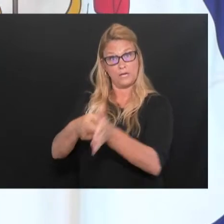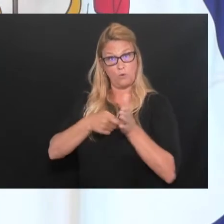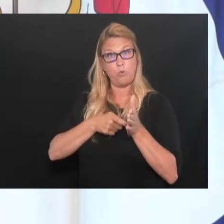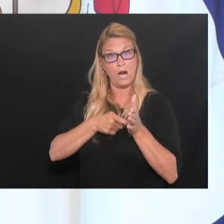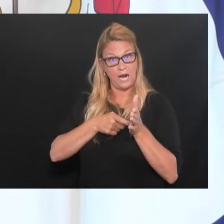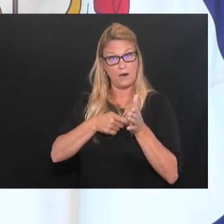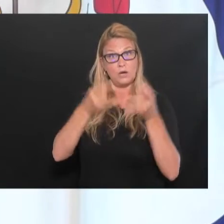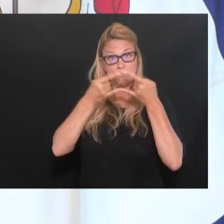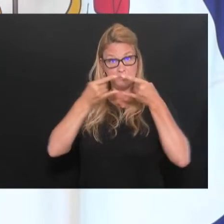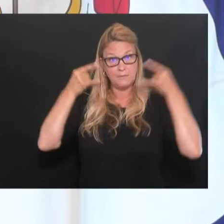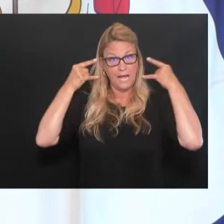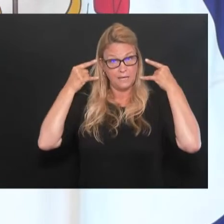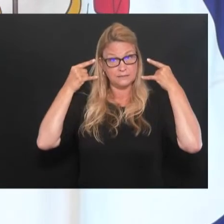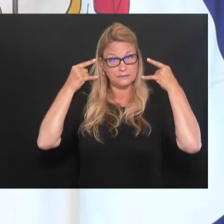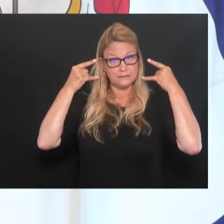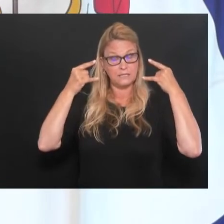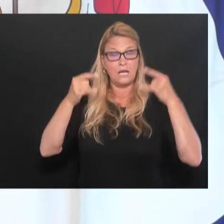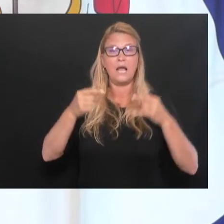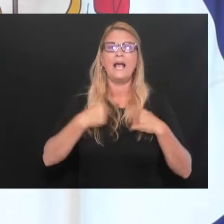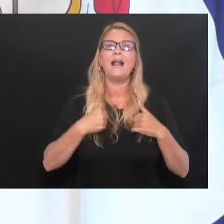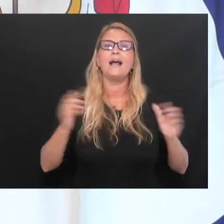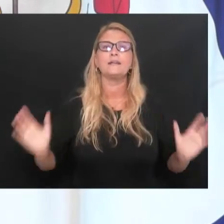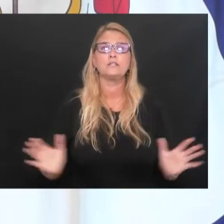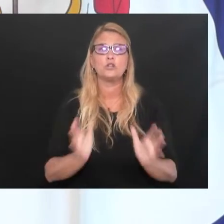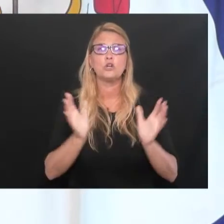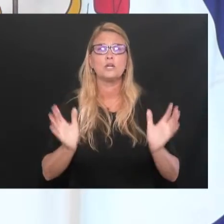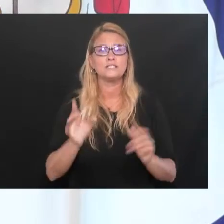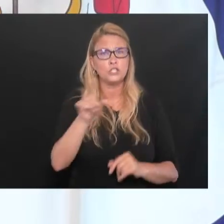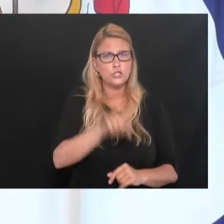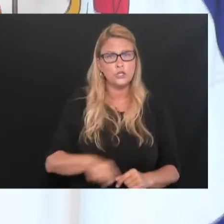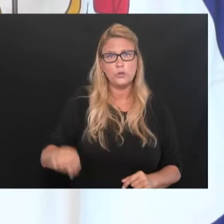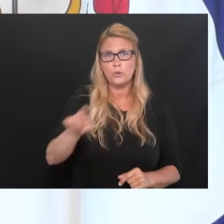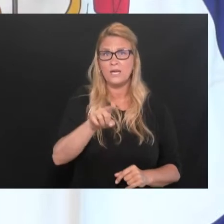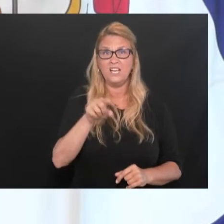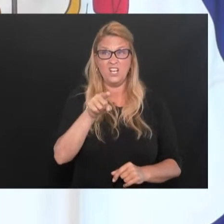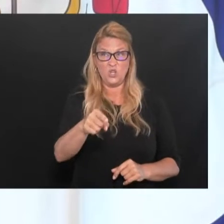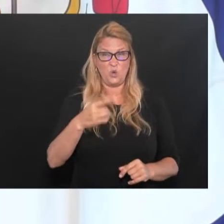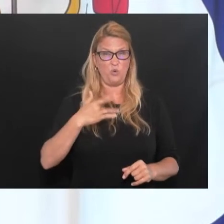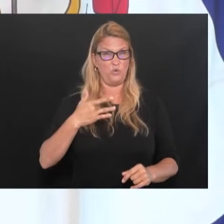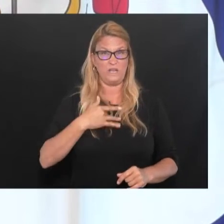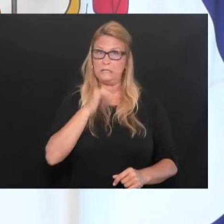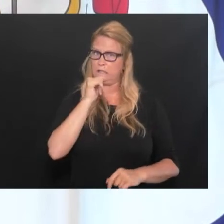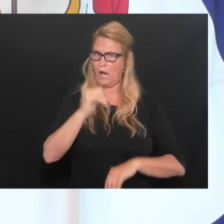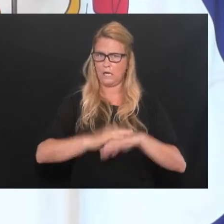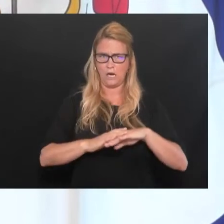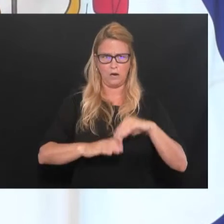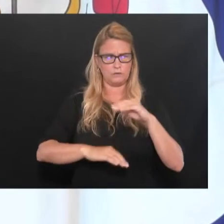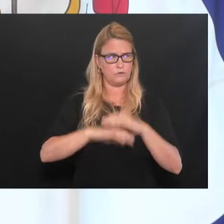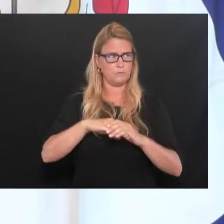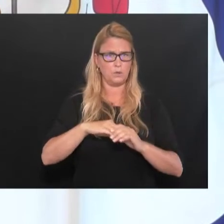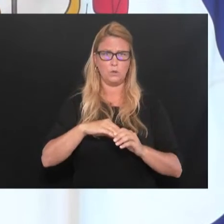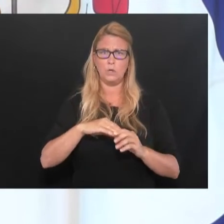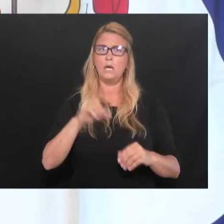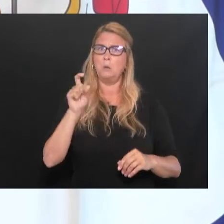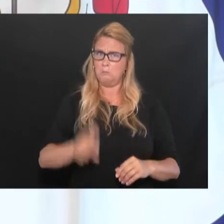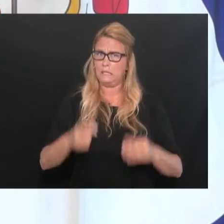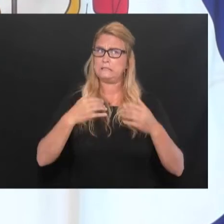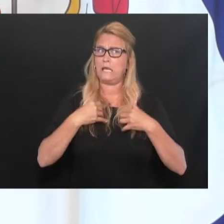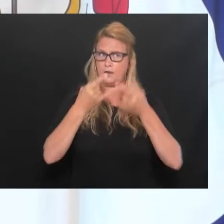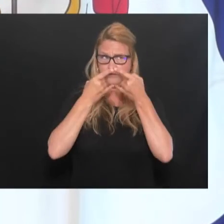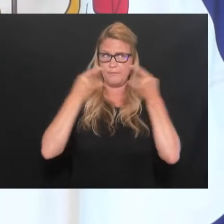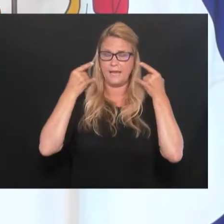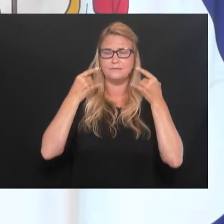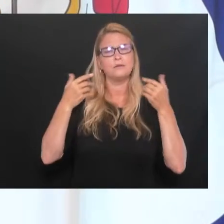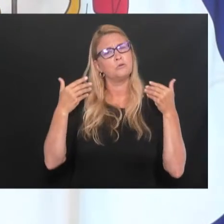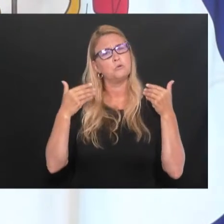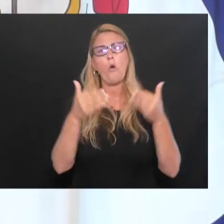wear a mask, and I also urge anyone that is really concerned and everything, if you choose and you want to wear your mask, wear